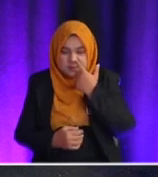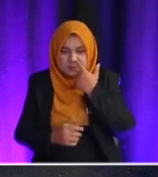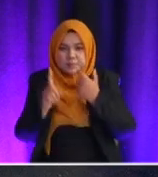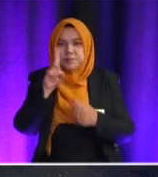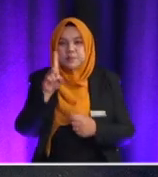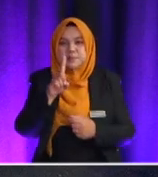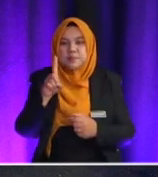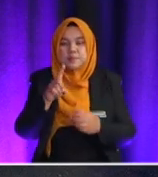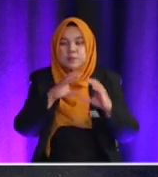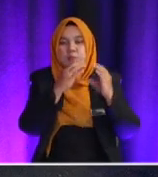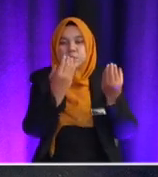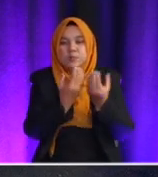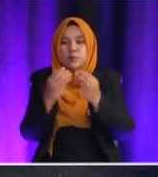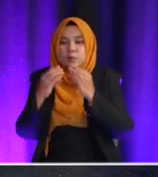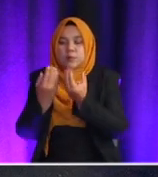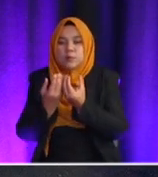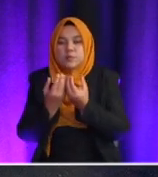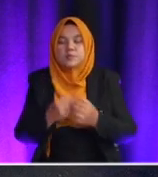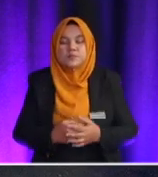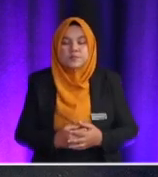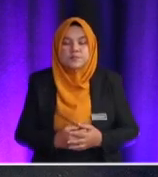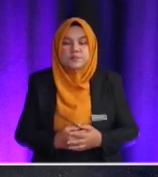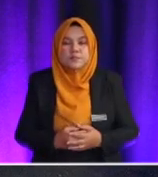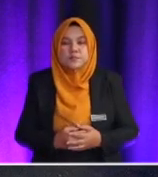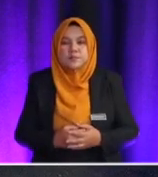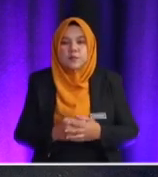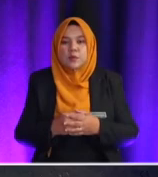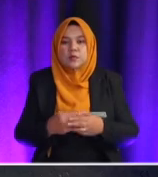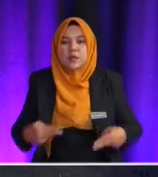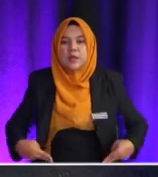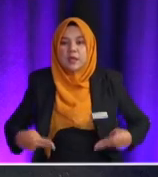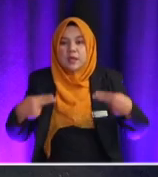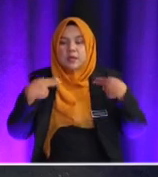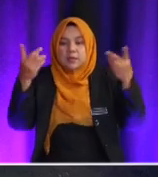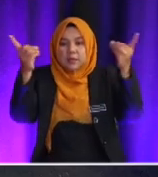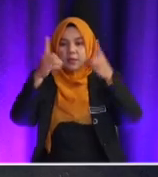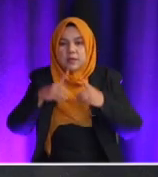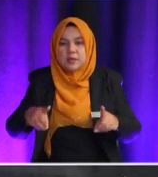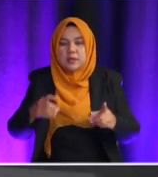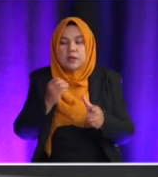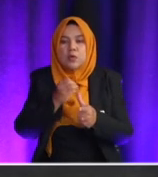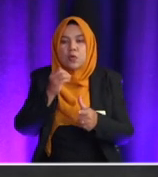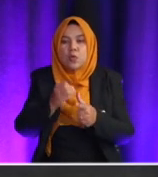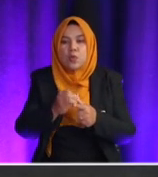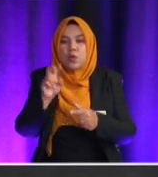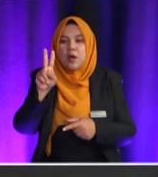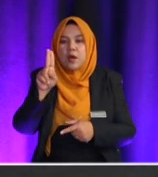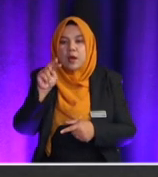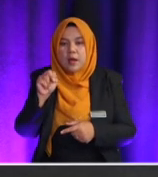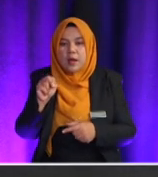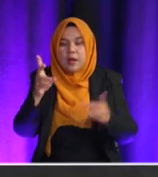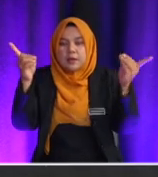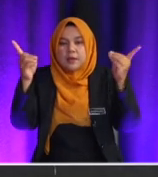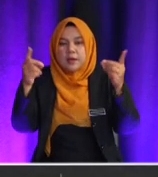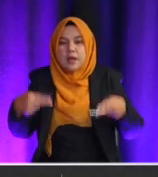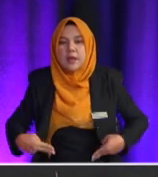two categories does these two go into? Is it healthy diet or unhealthy diet? So who wants to try?